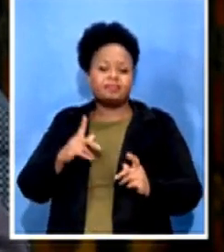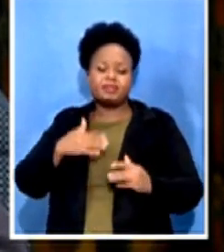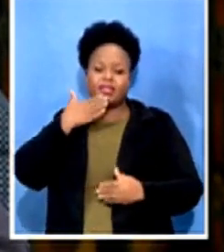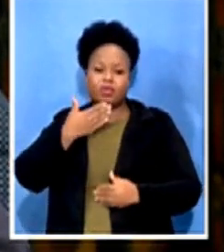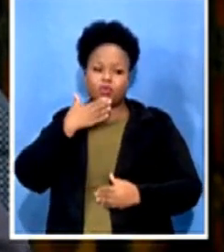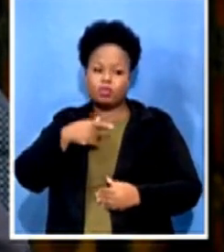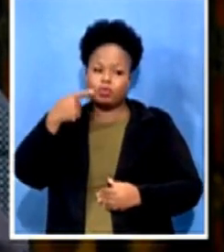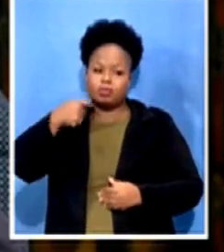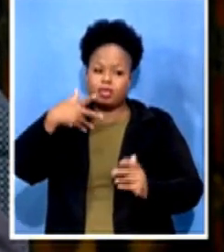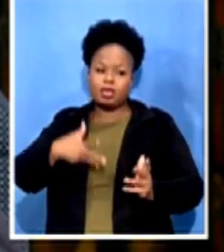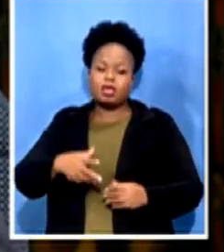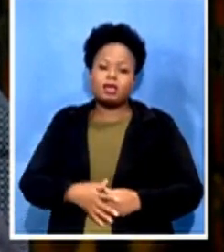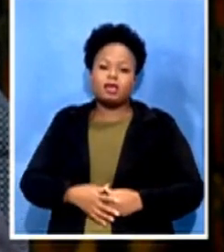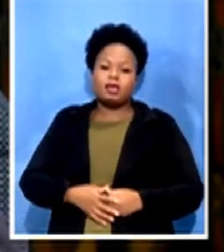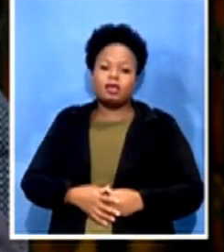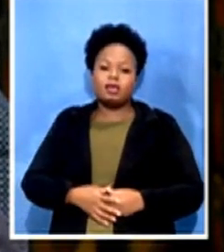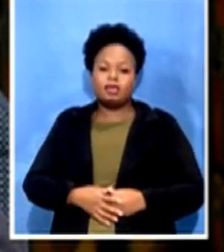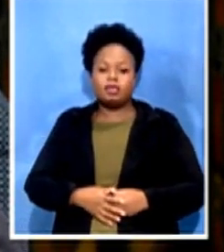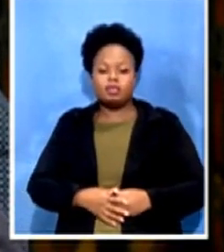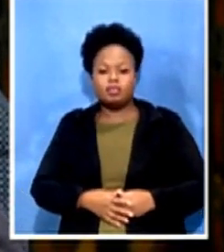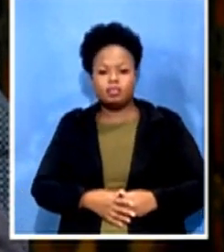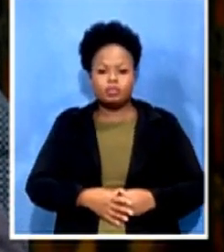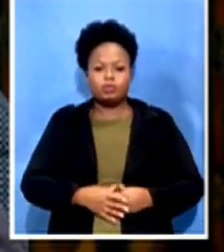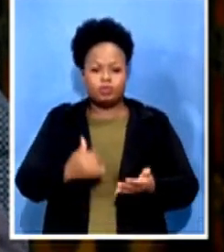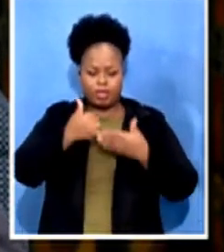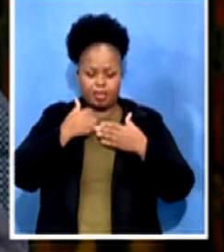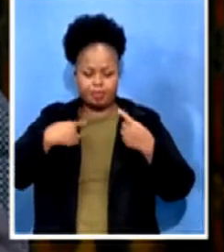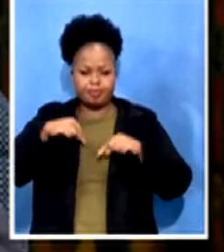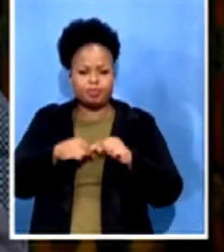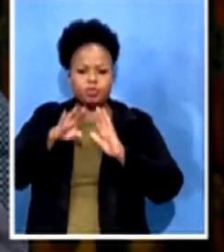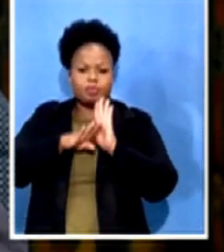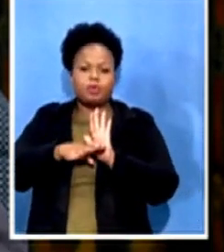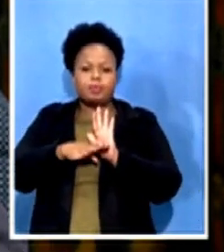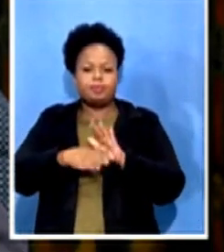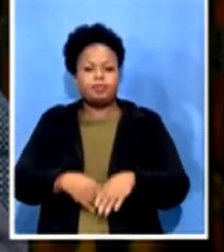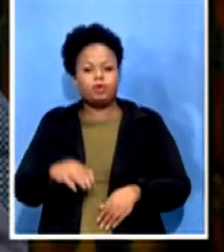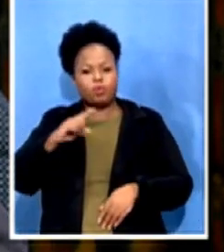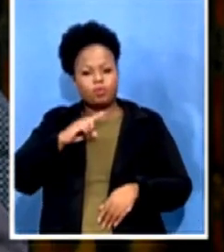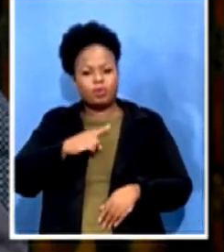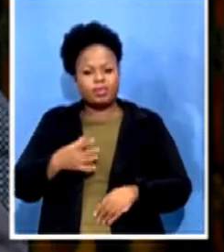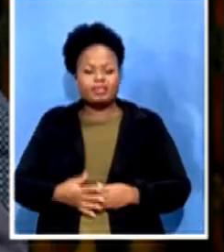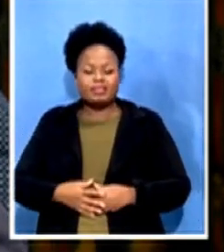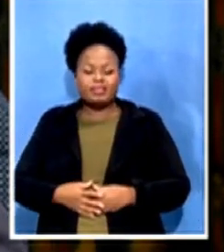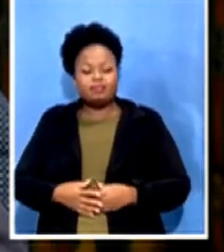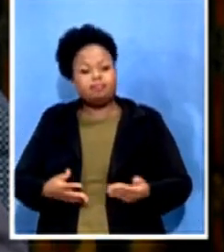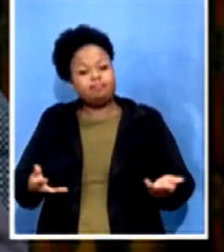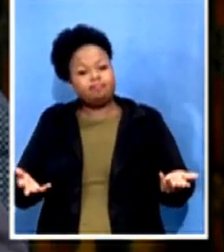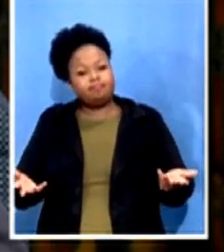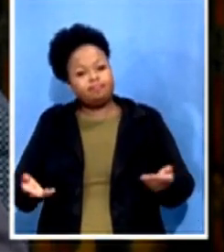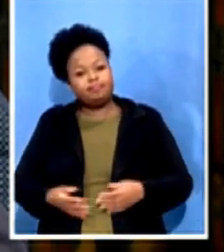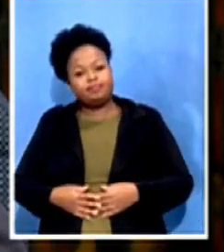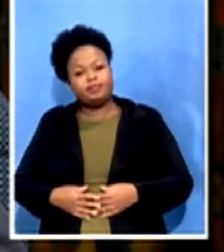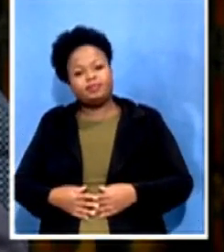intervening to assist us with our program, because it may well have been within a very short